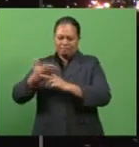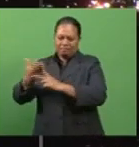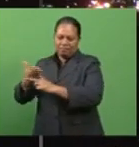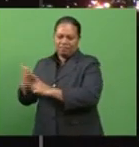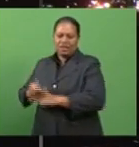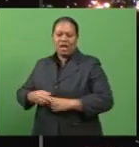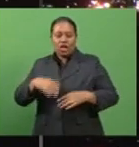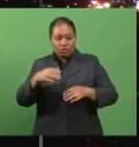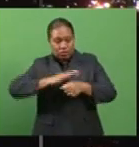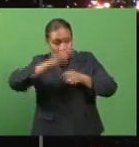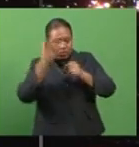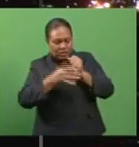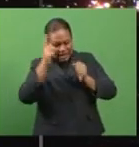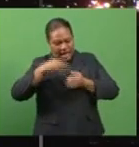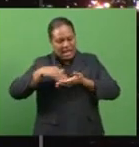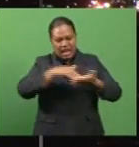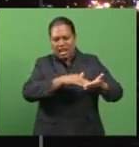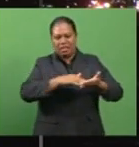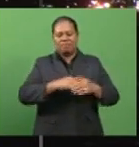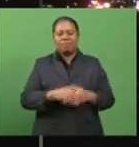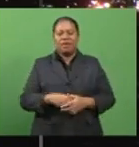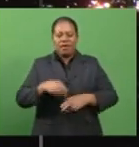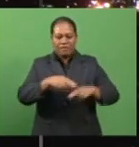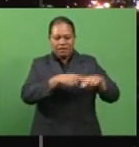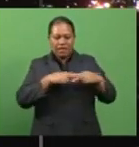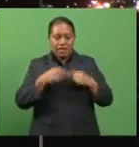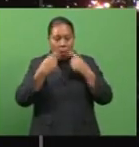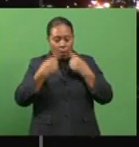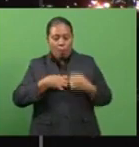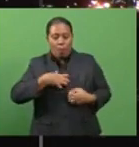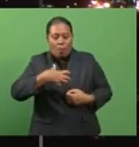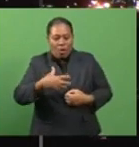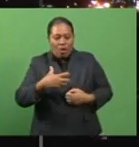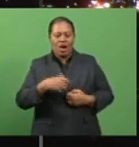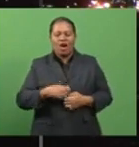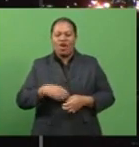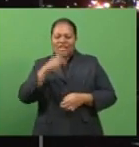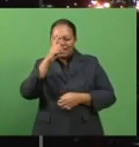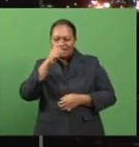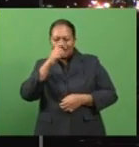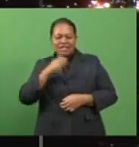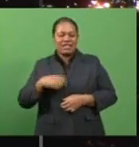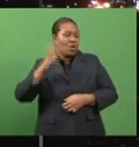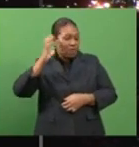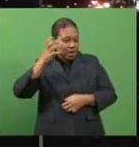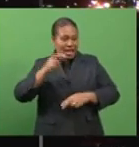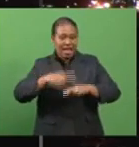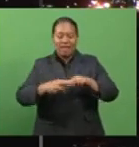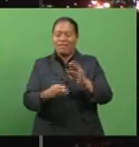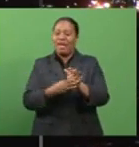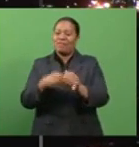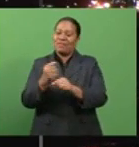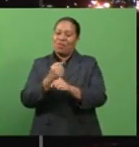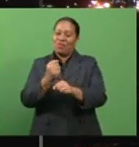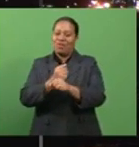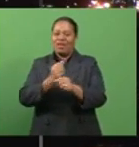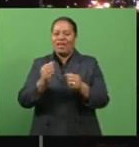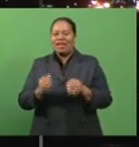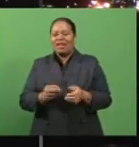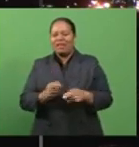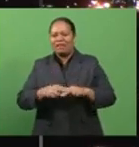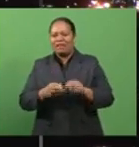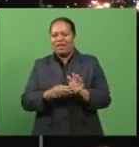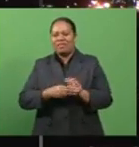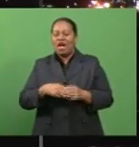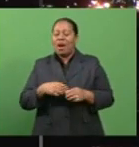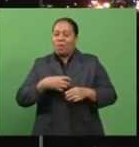sugar industry can help Fiji. Now for these stories and others, tune in daily to our sister radio station Gold FM. Our poll